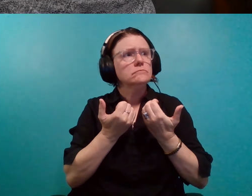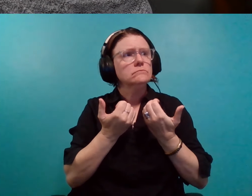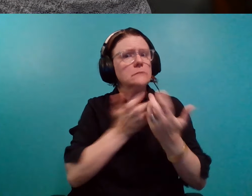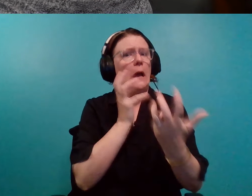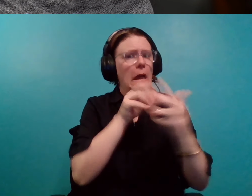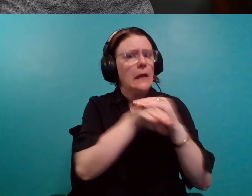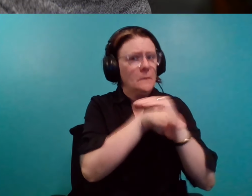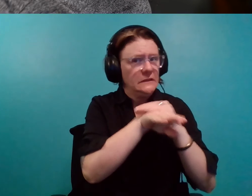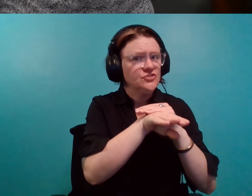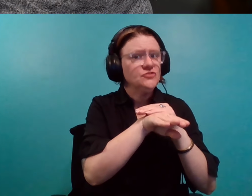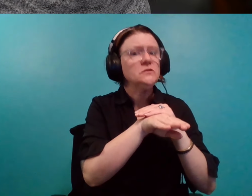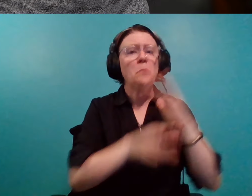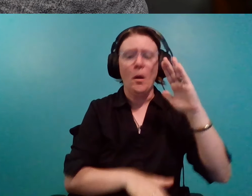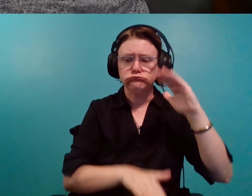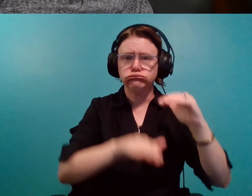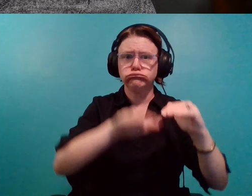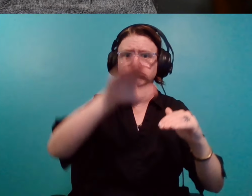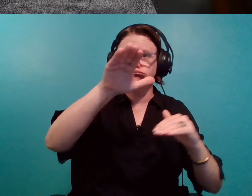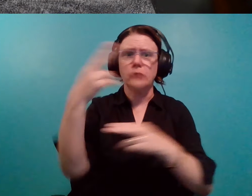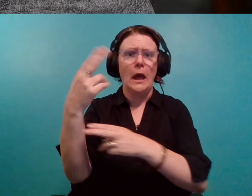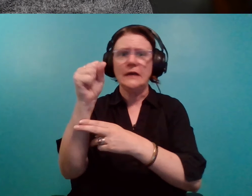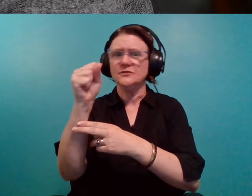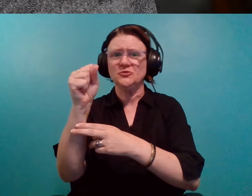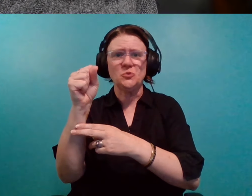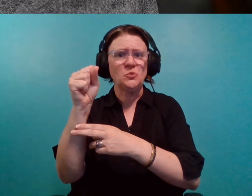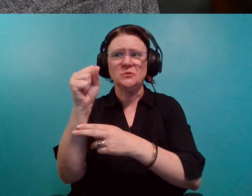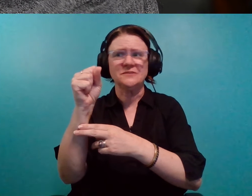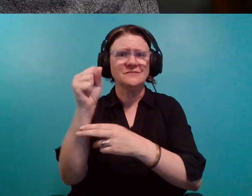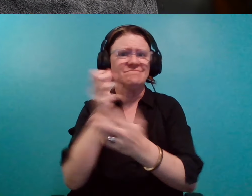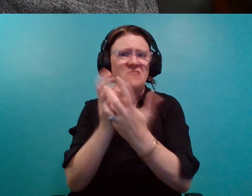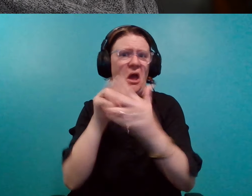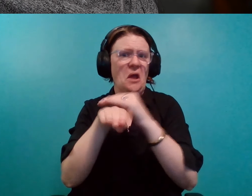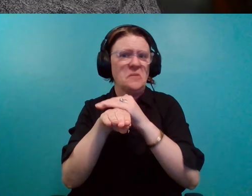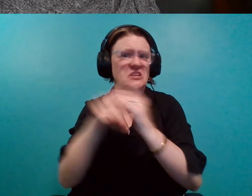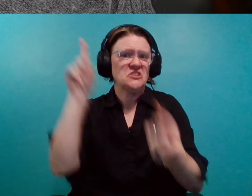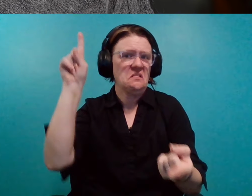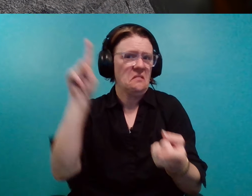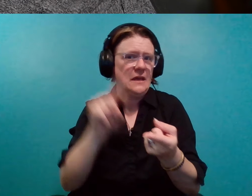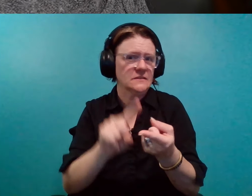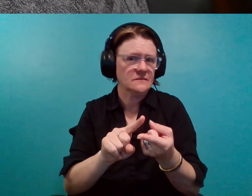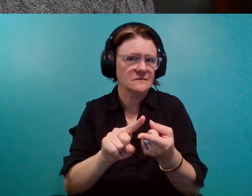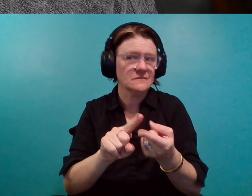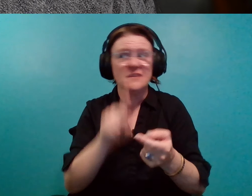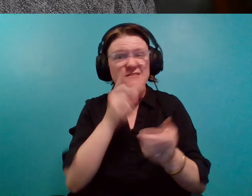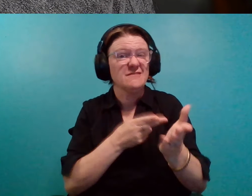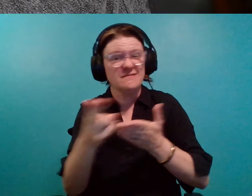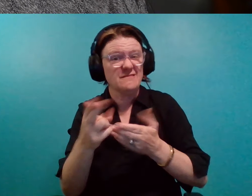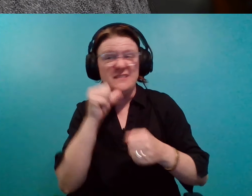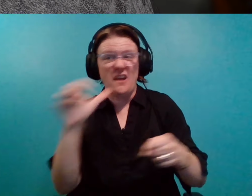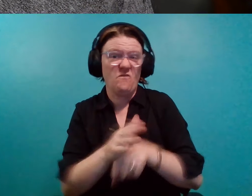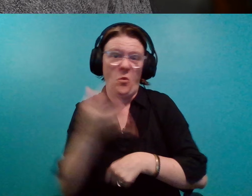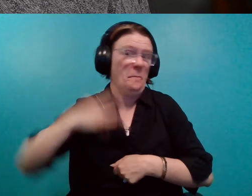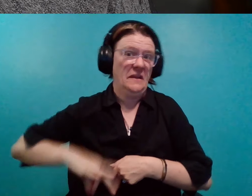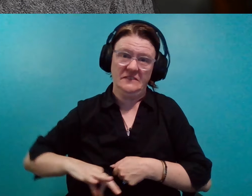older and started transitioning to high school and stuff, those accommodations started to kind of like taper back, and I wasn't really getting the full